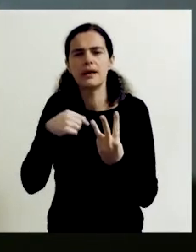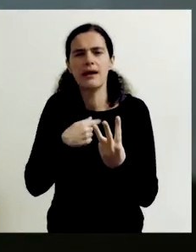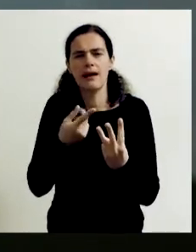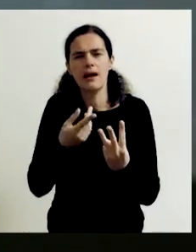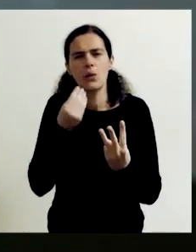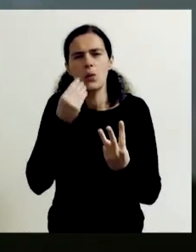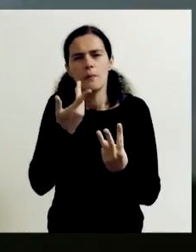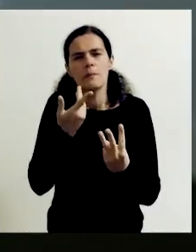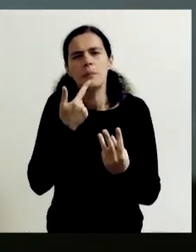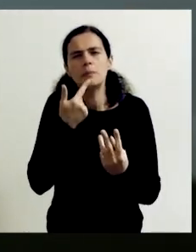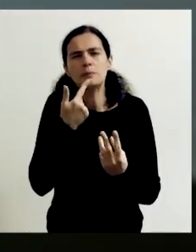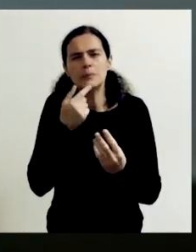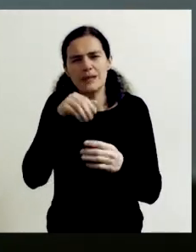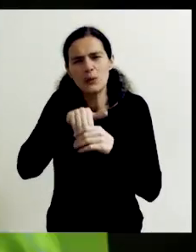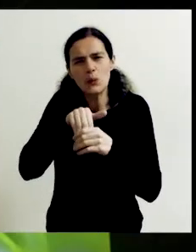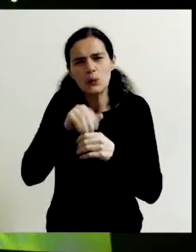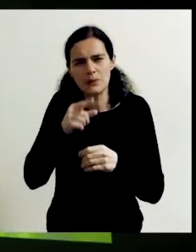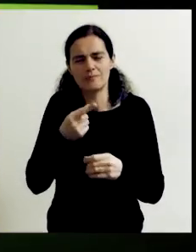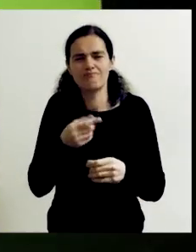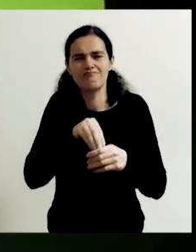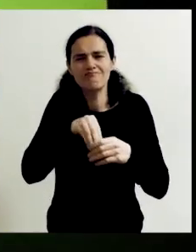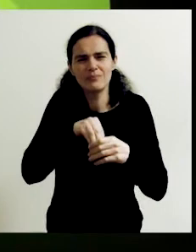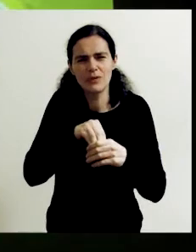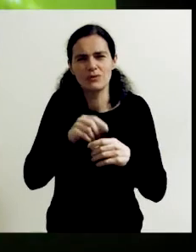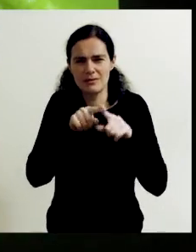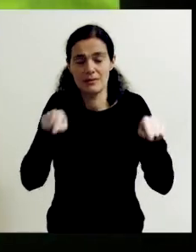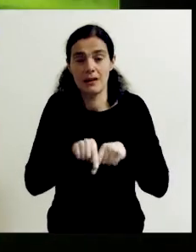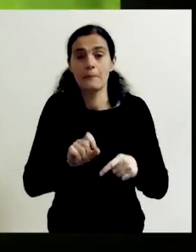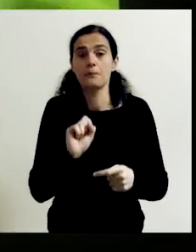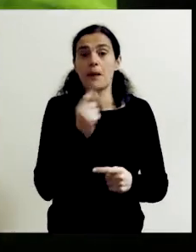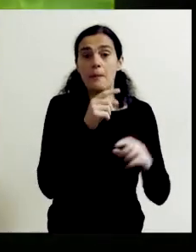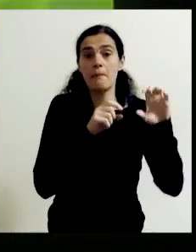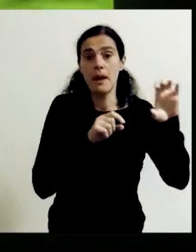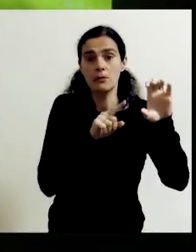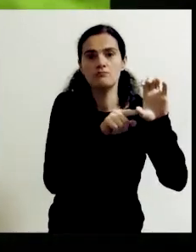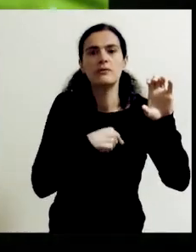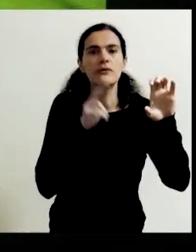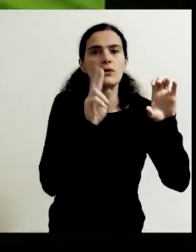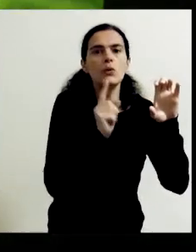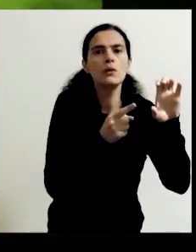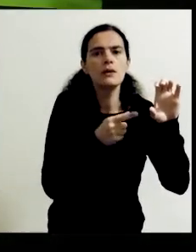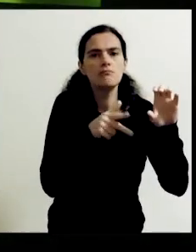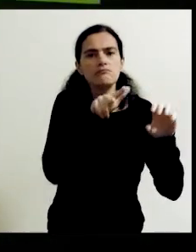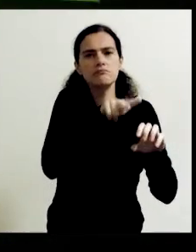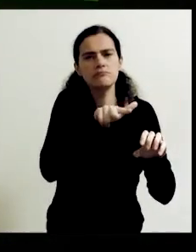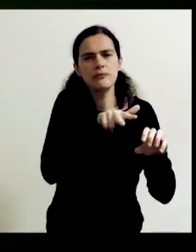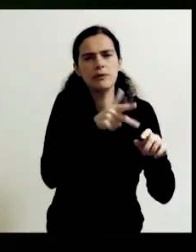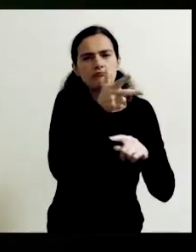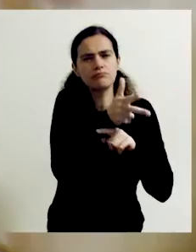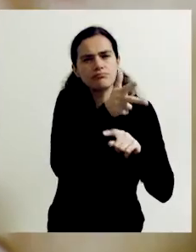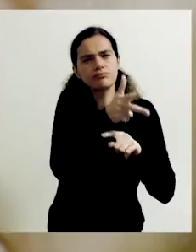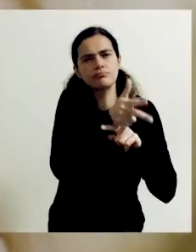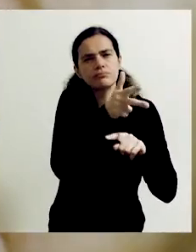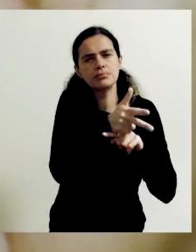are really the core in terms of content of the room. The first one, you will see